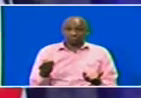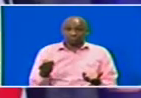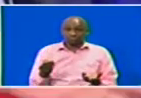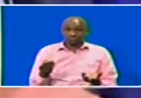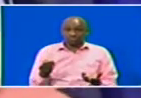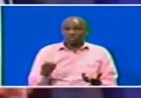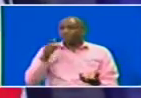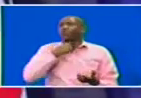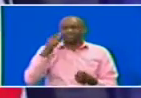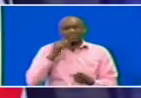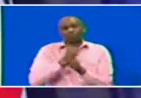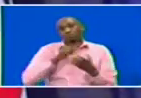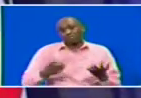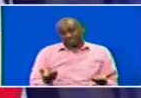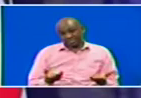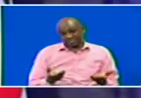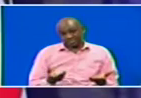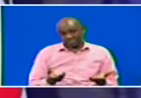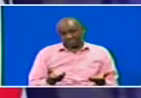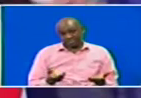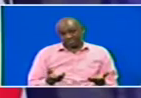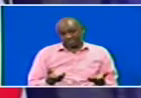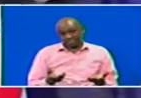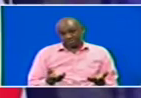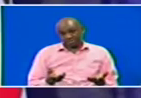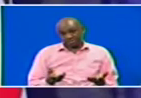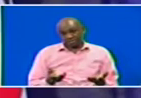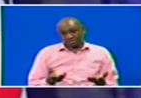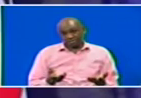nini ingine munataka? Eh. Wewe.